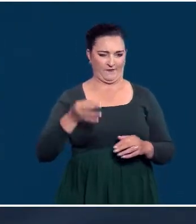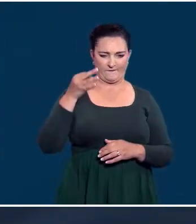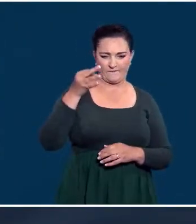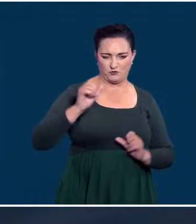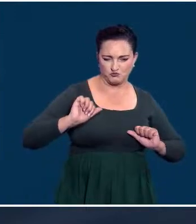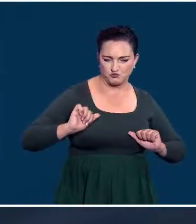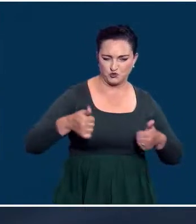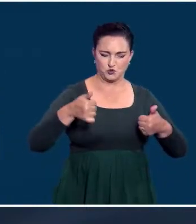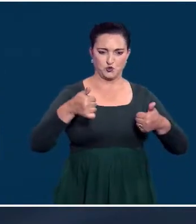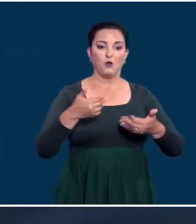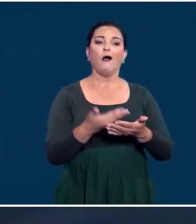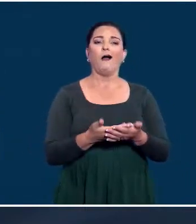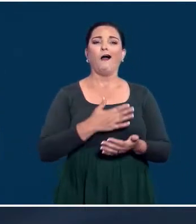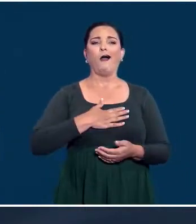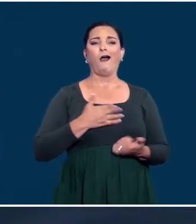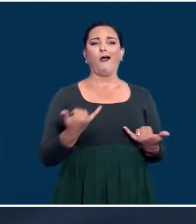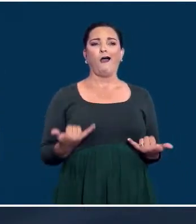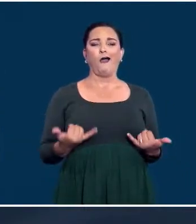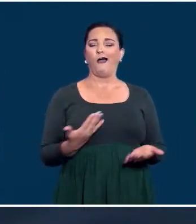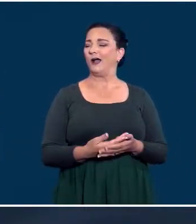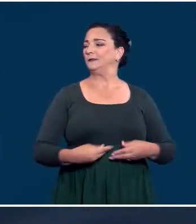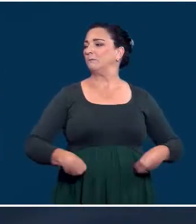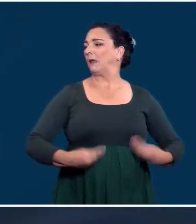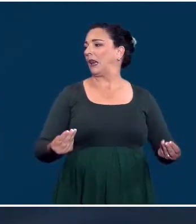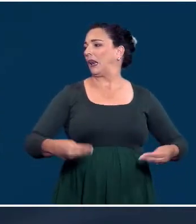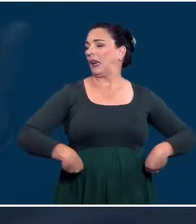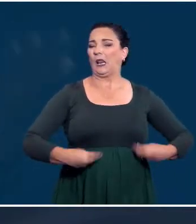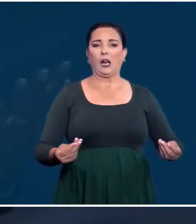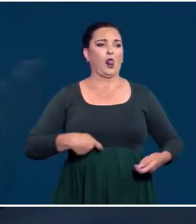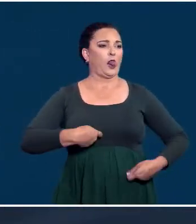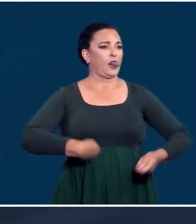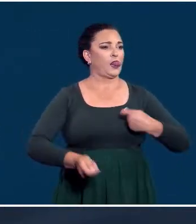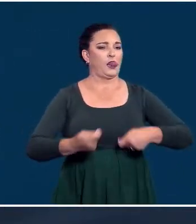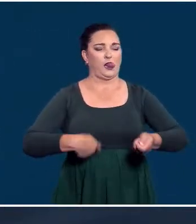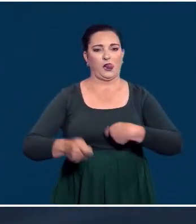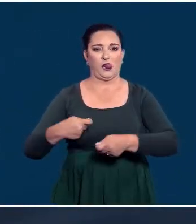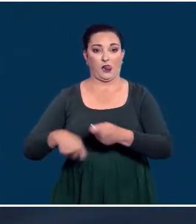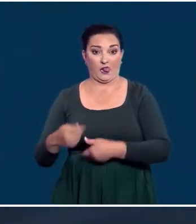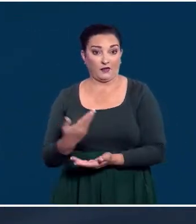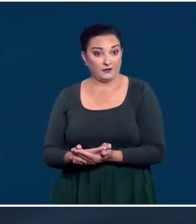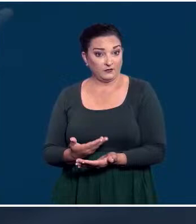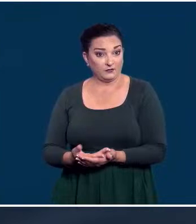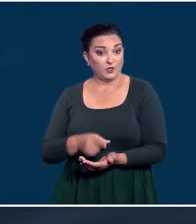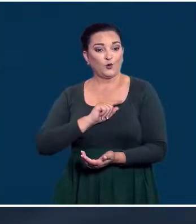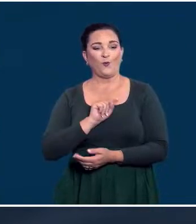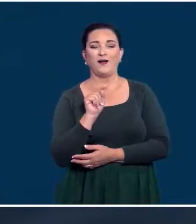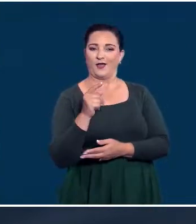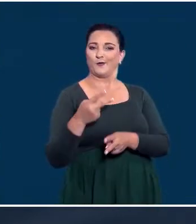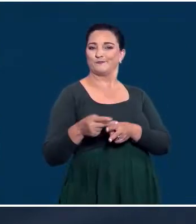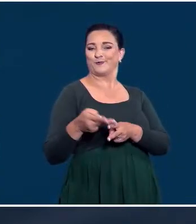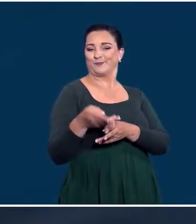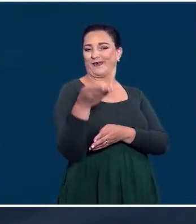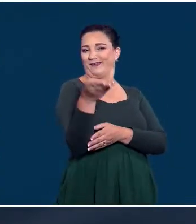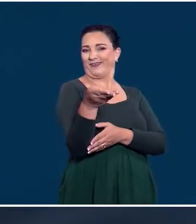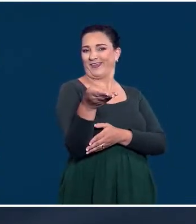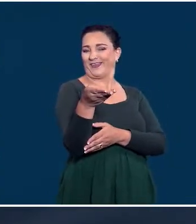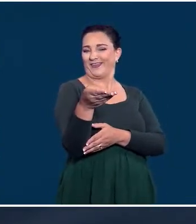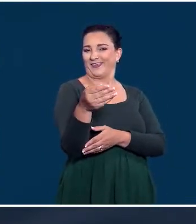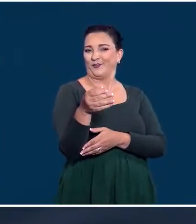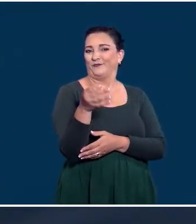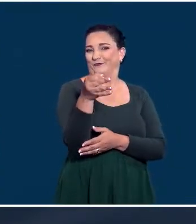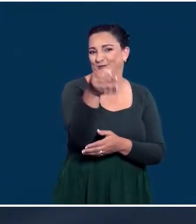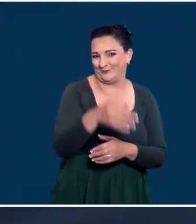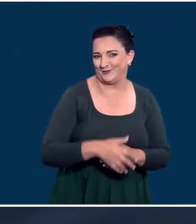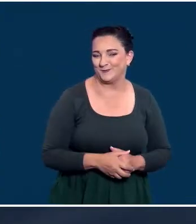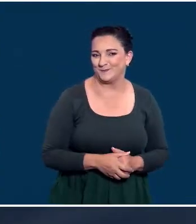they can spend now, because they want to prepare for the future. And that had tended to very